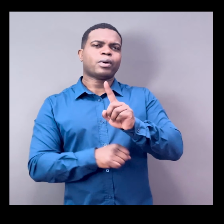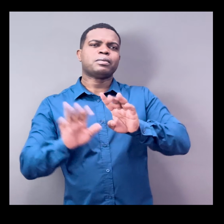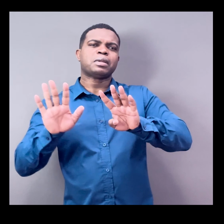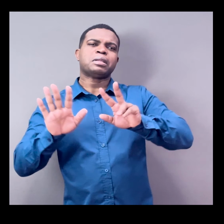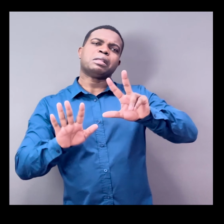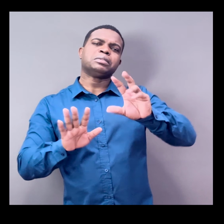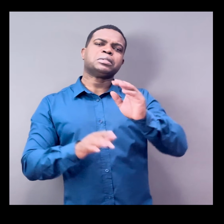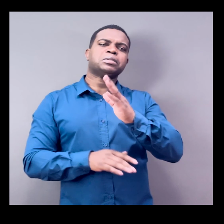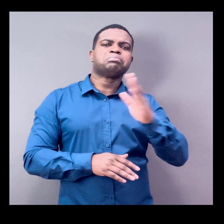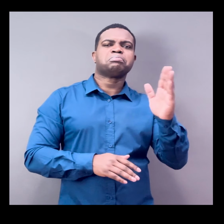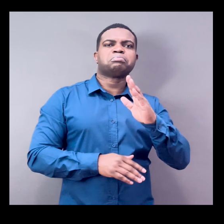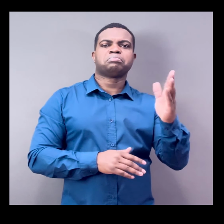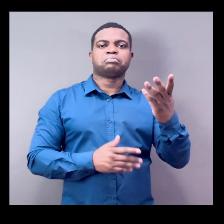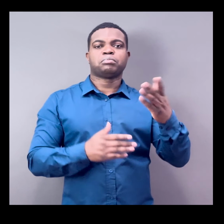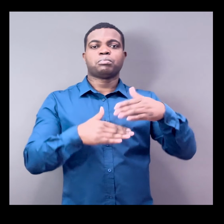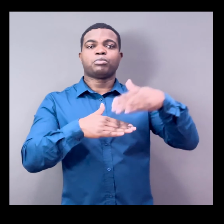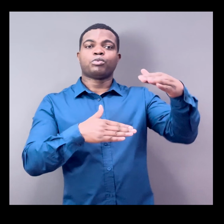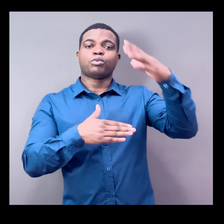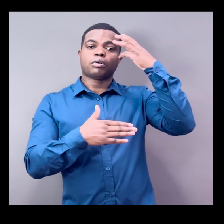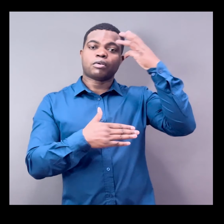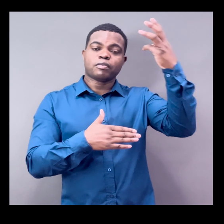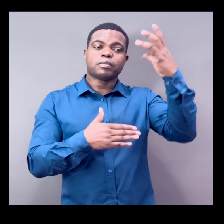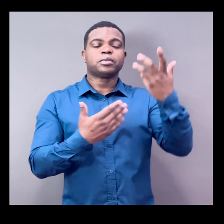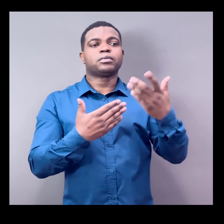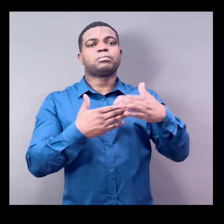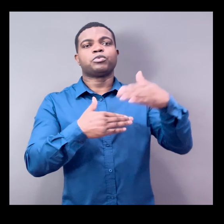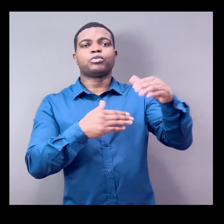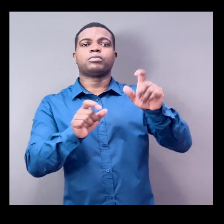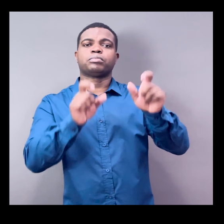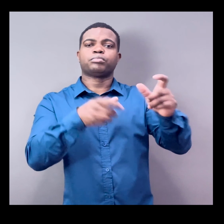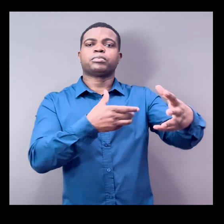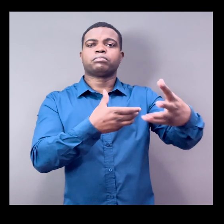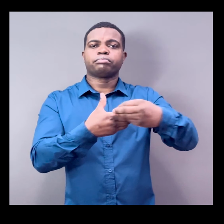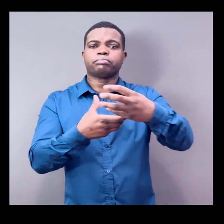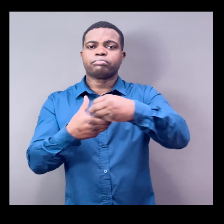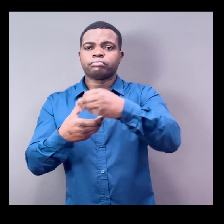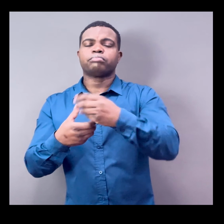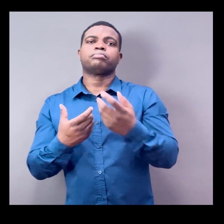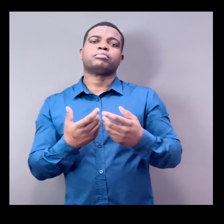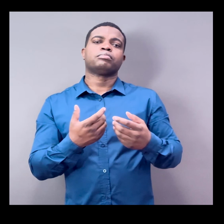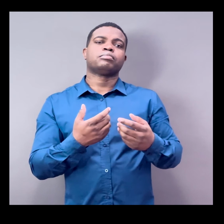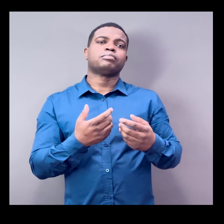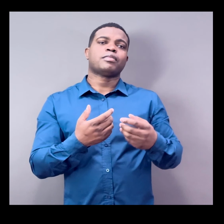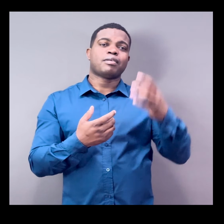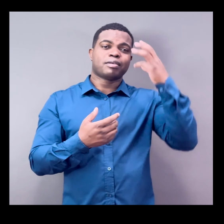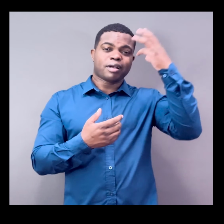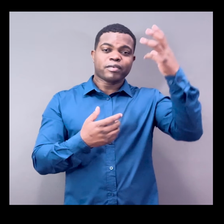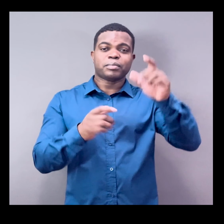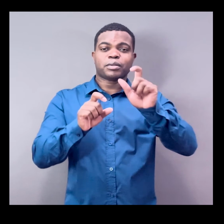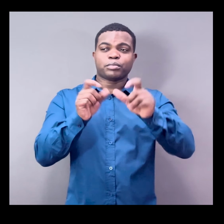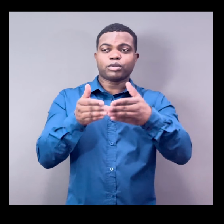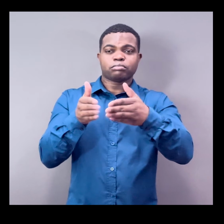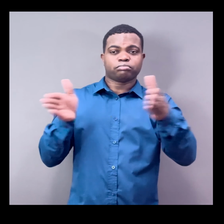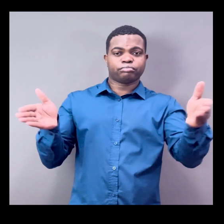it became government and participatory democracy. When government started involving citizens, they